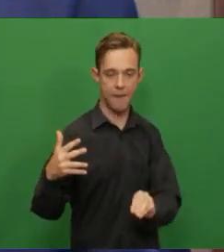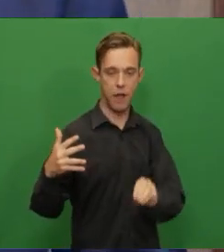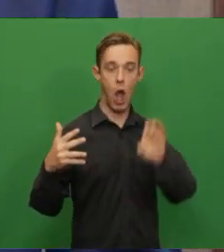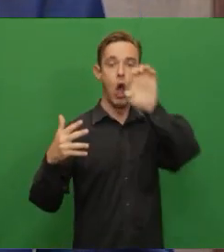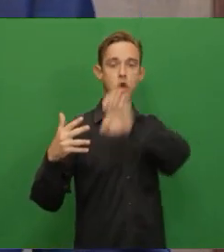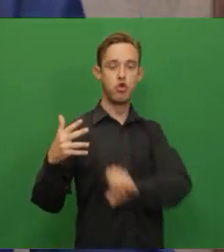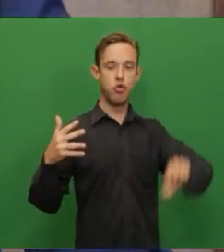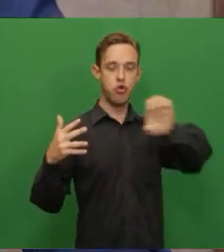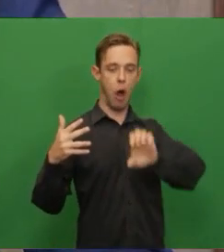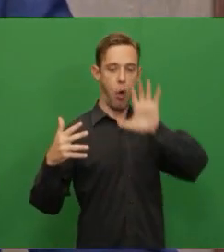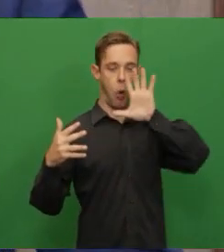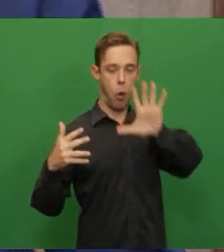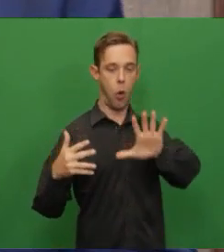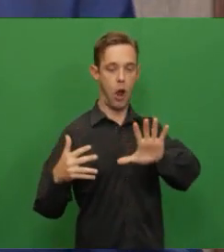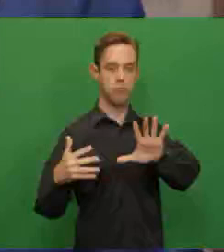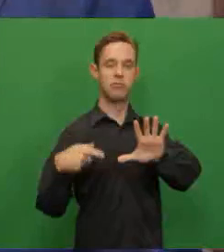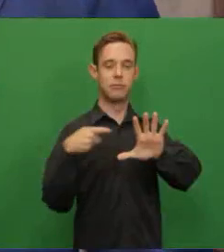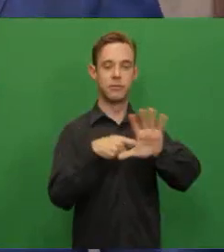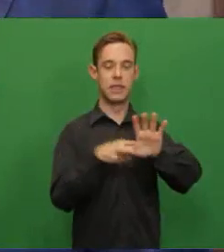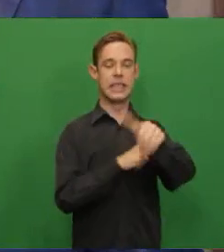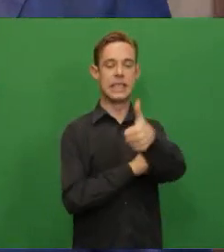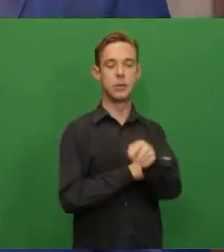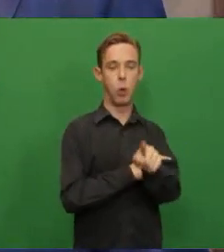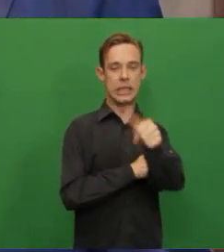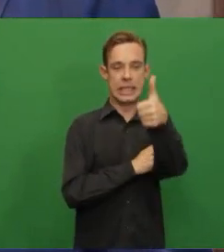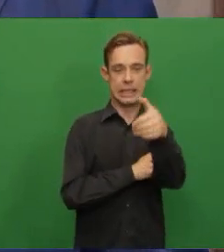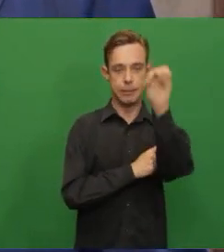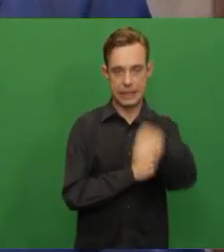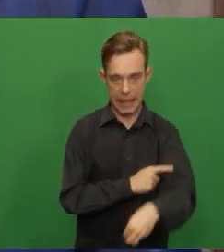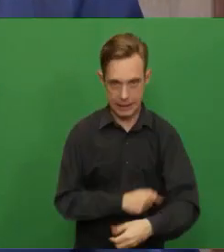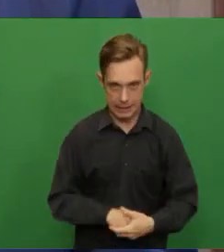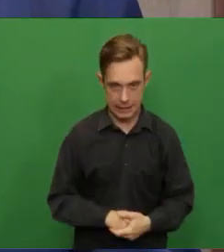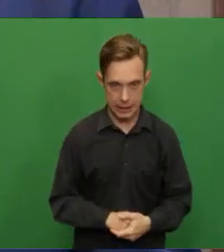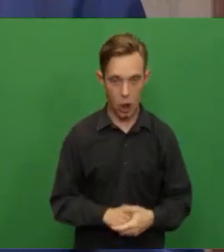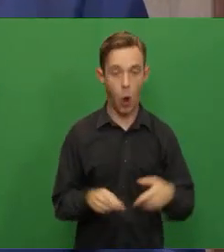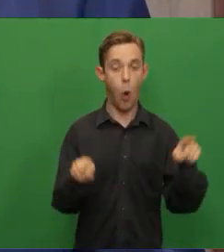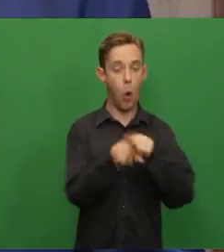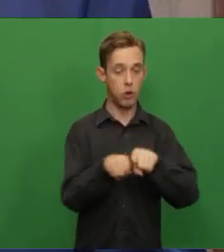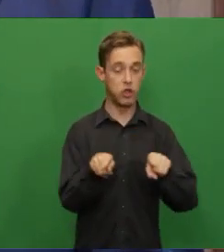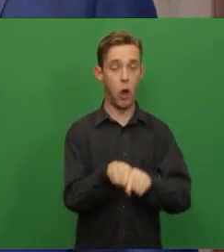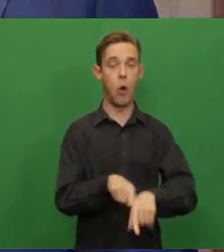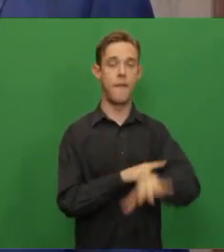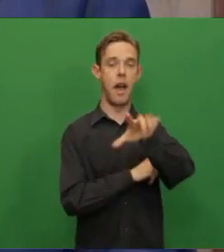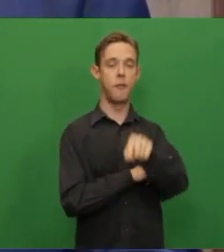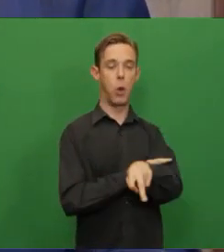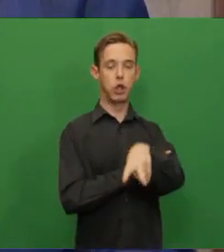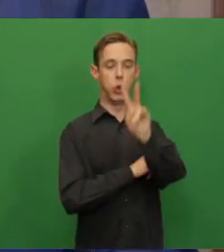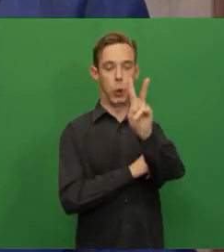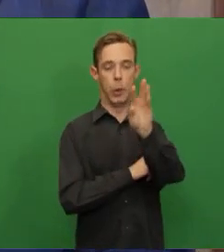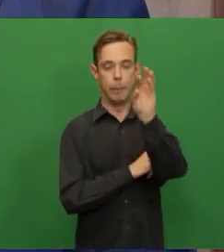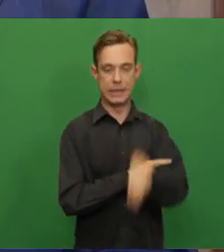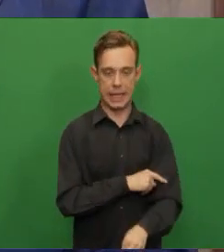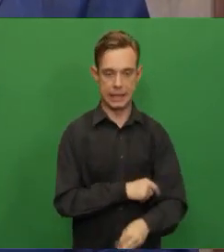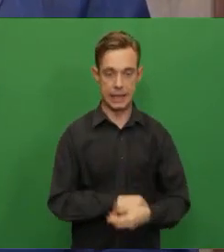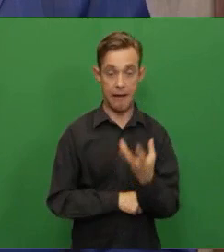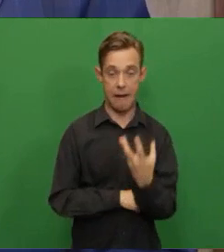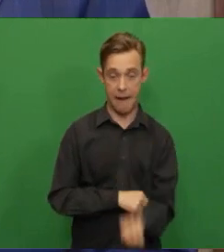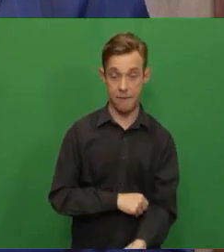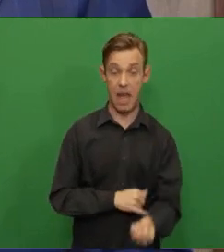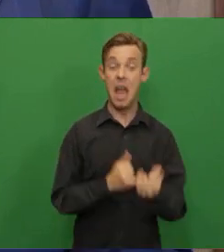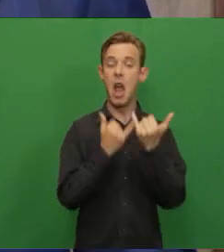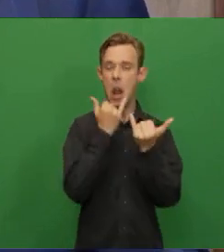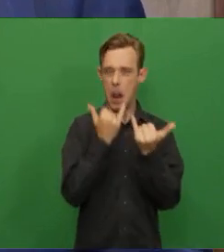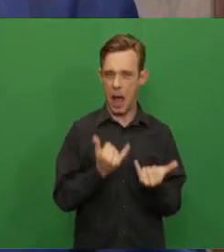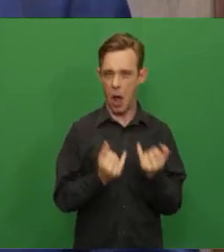5.2% on a trade-weighted basis. The implied starting point for the rand is